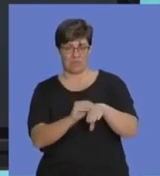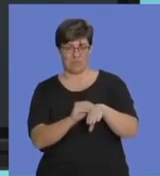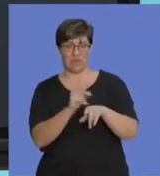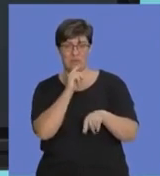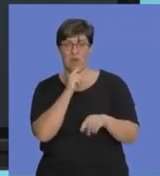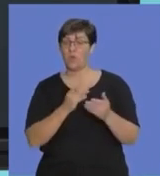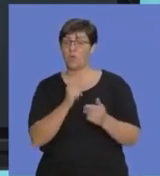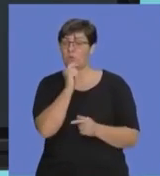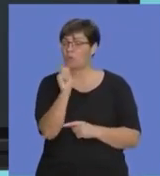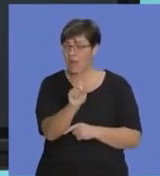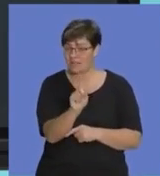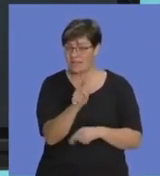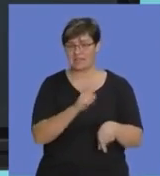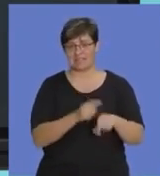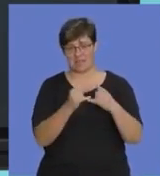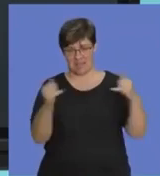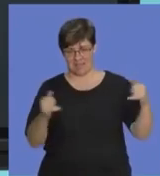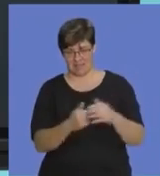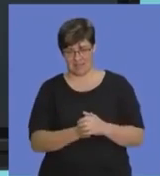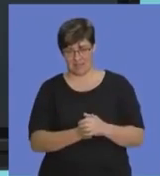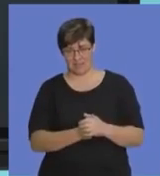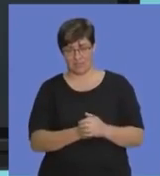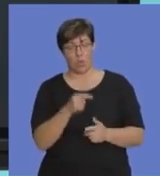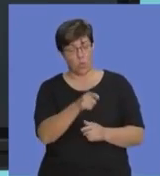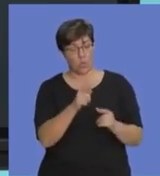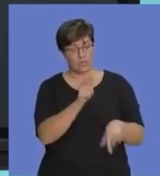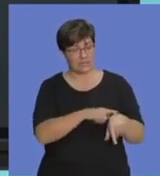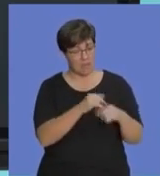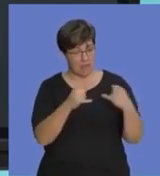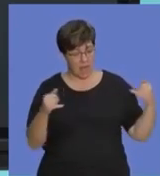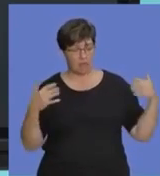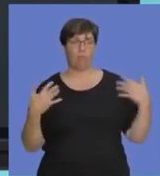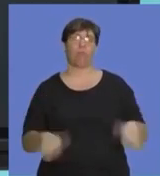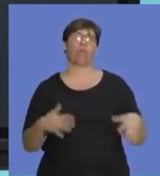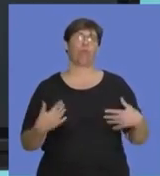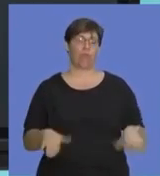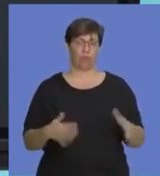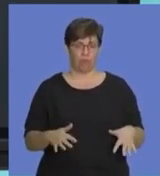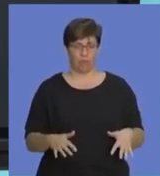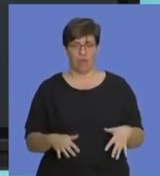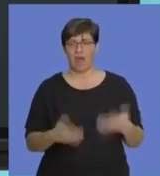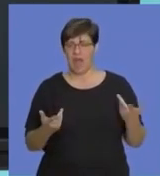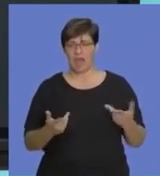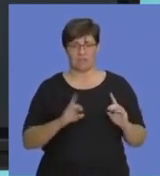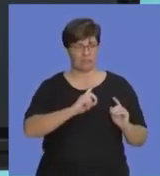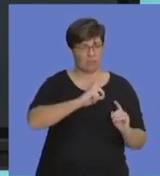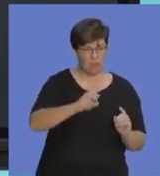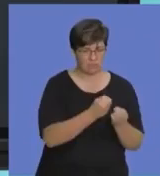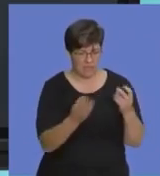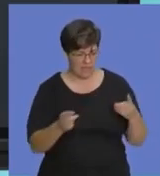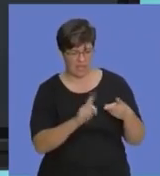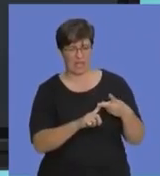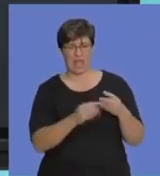that using what we call a timeline. And the timeline is really, really powerful, especially if there